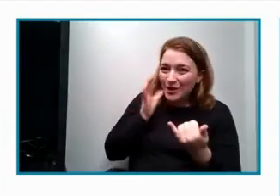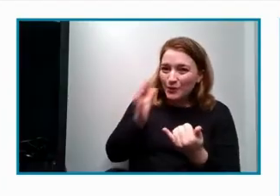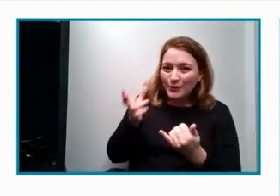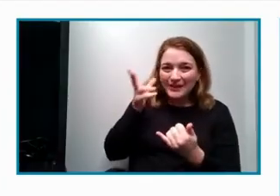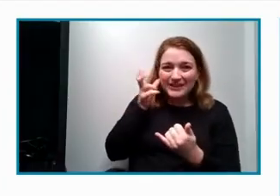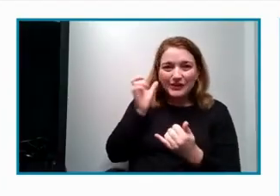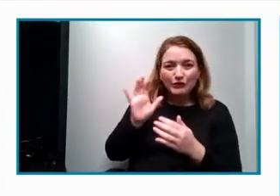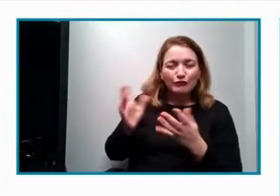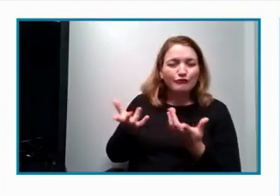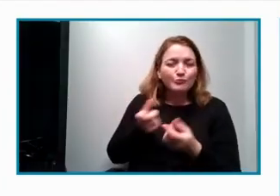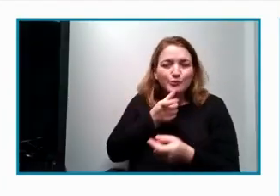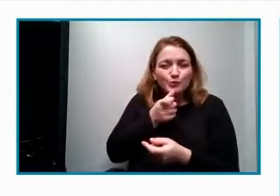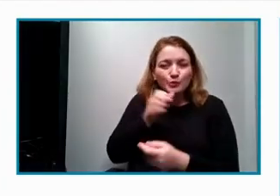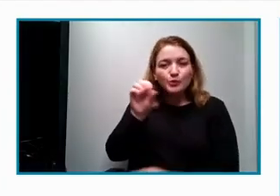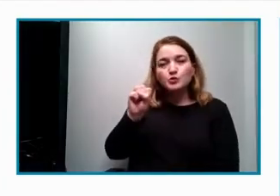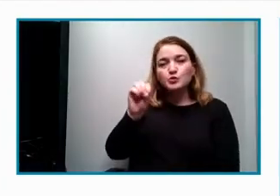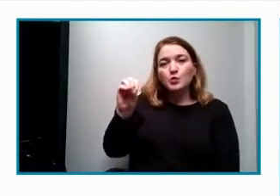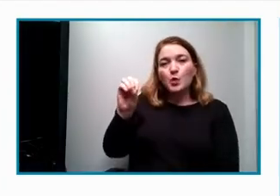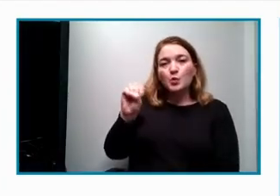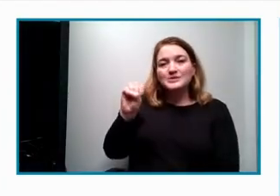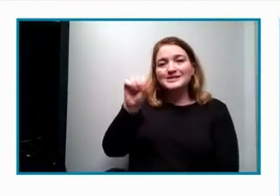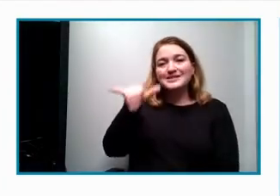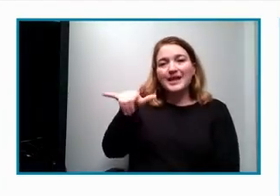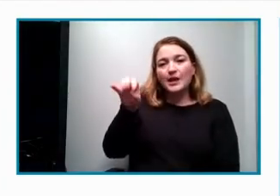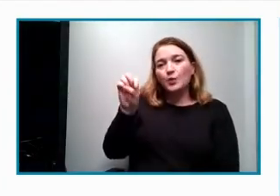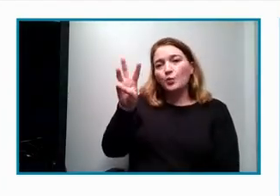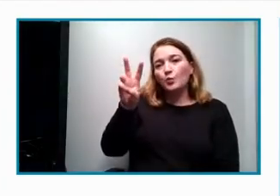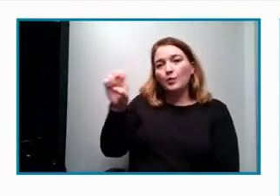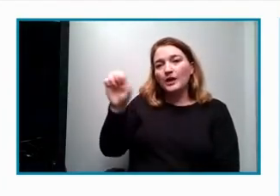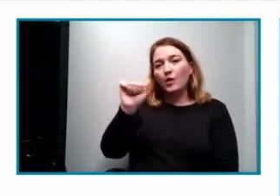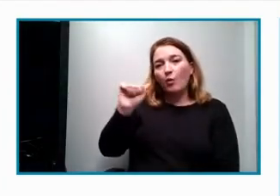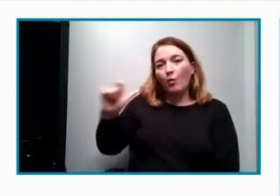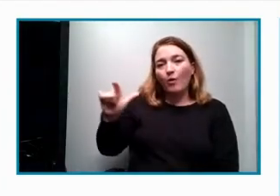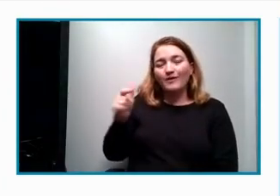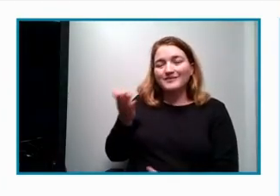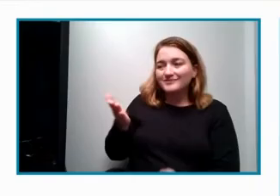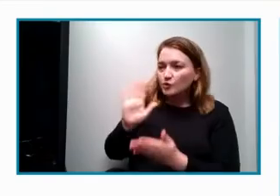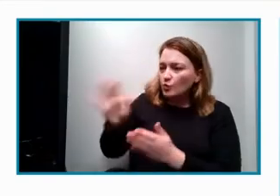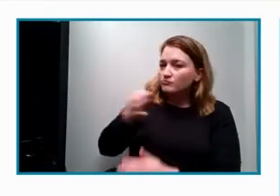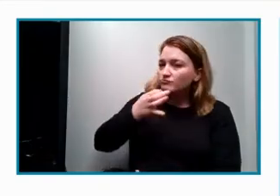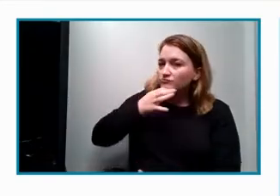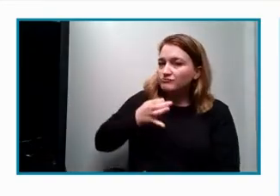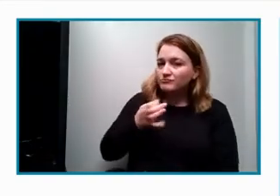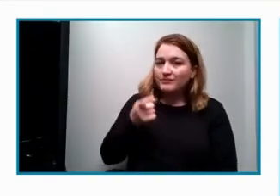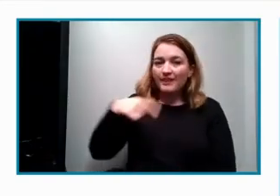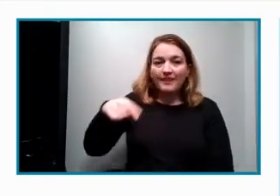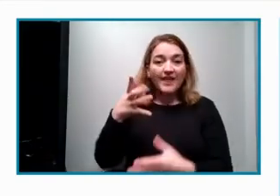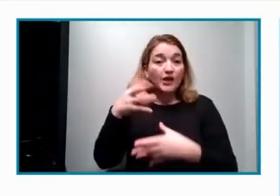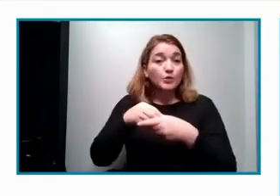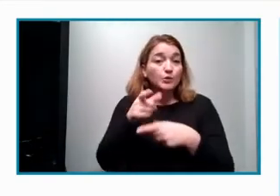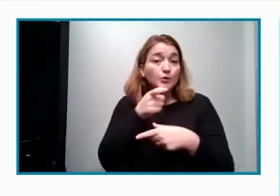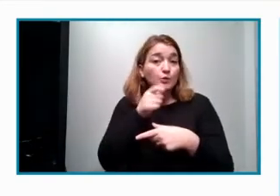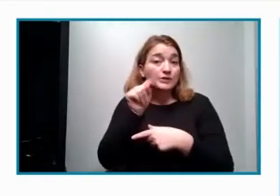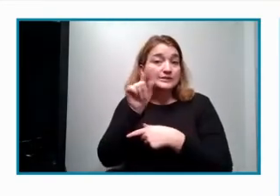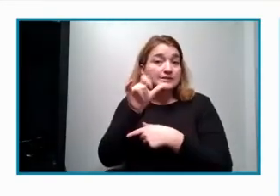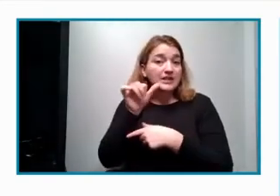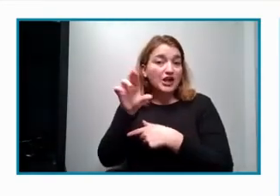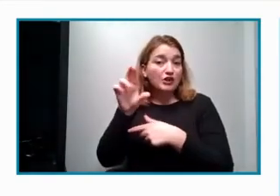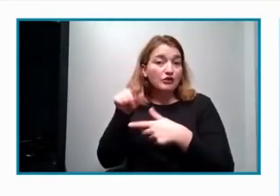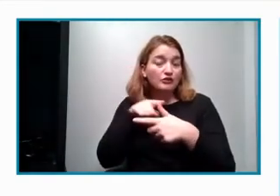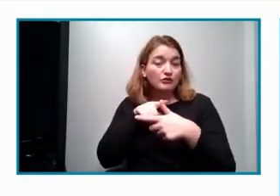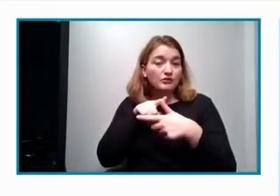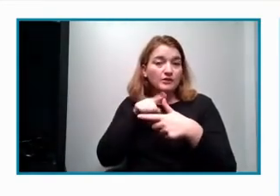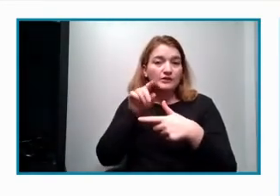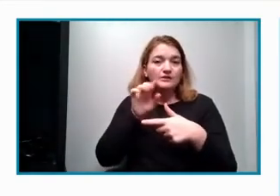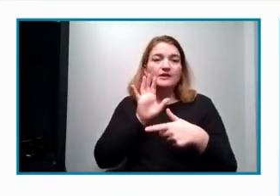expertise. Yeah, thanks, Hannah. So Say We All included Taylor in their MEL consultations, and Taylor